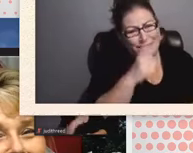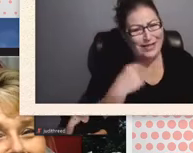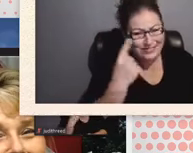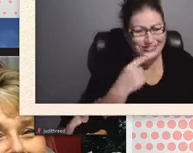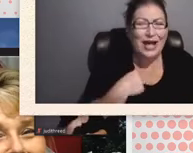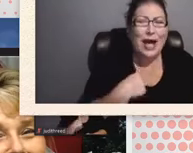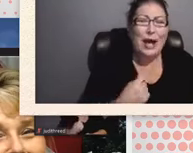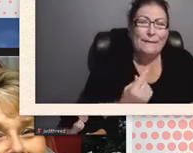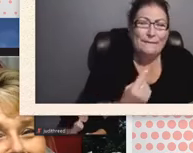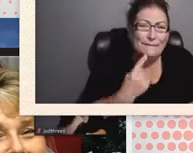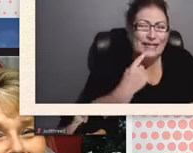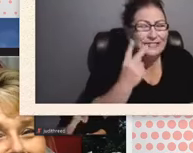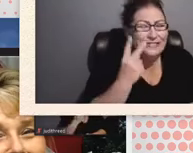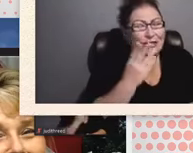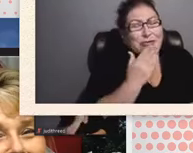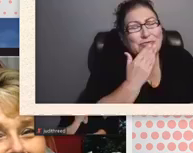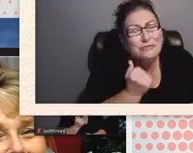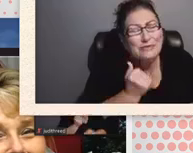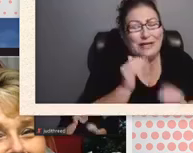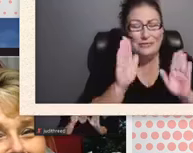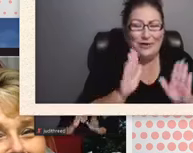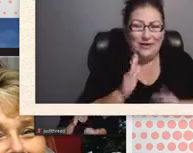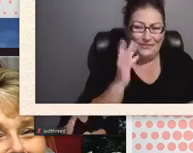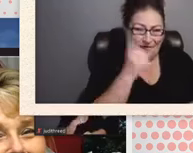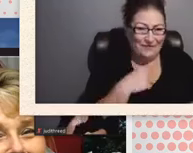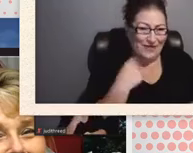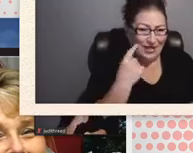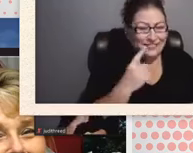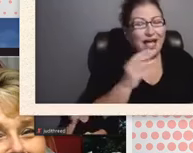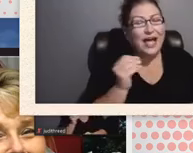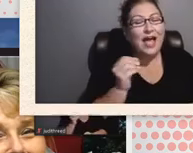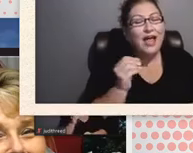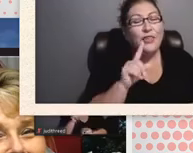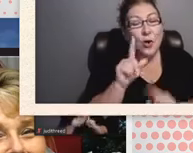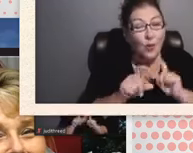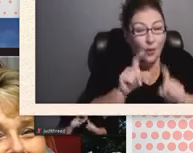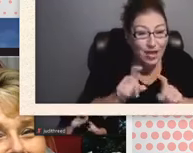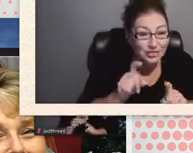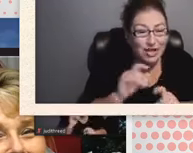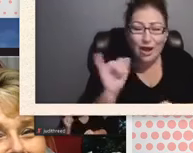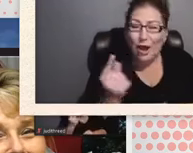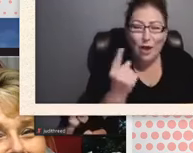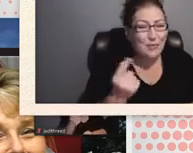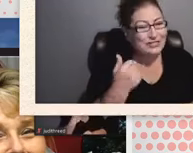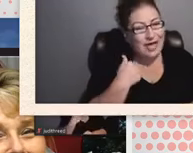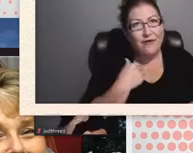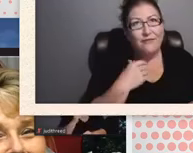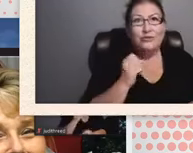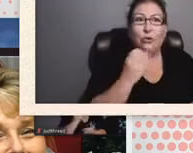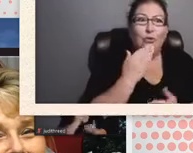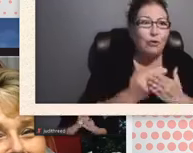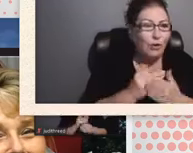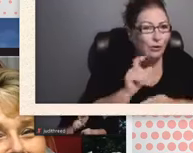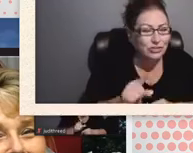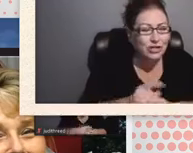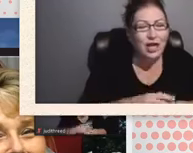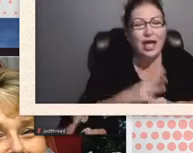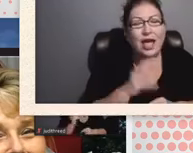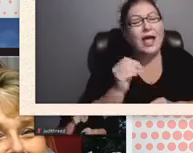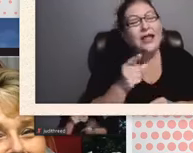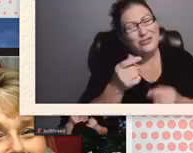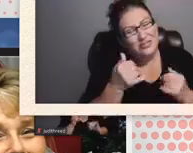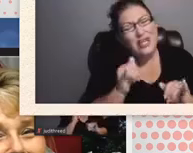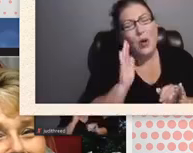your sweet, wonderful faces and the questions that you always have that are so good. And you're still going to be able to